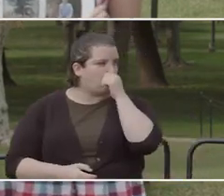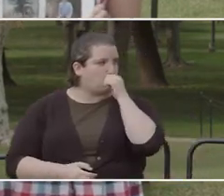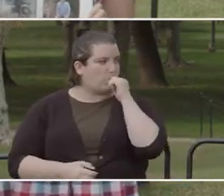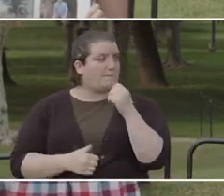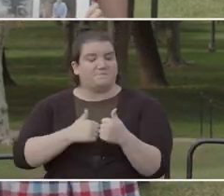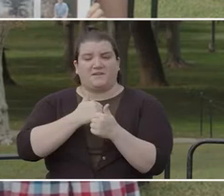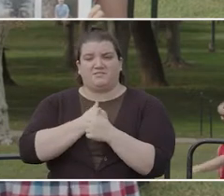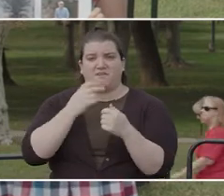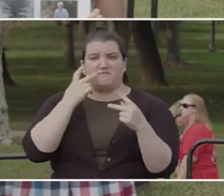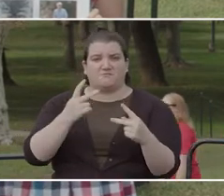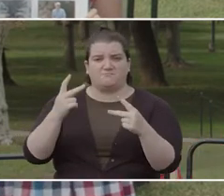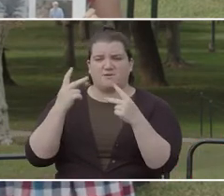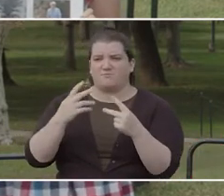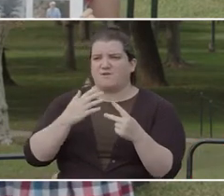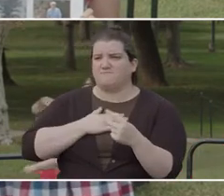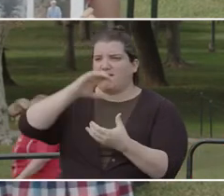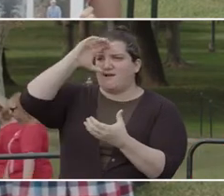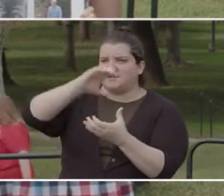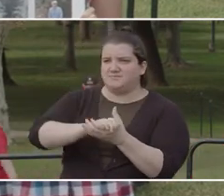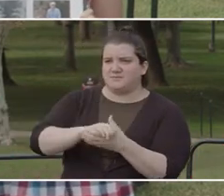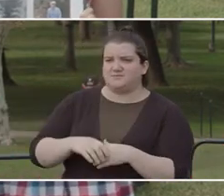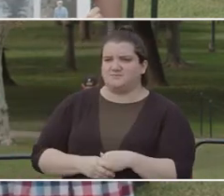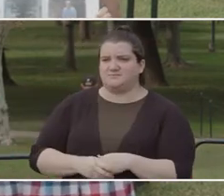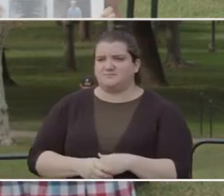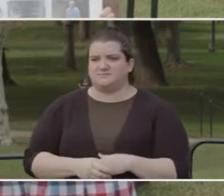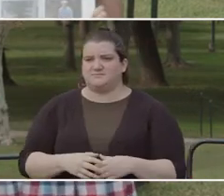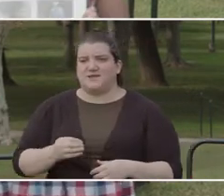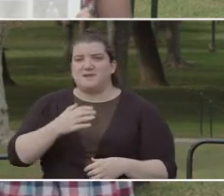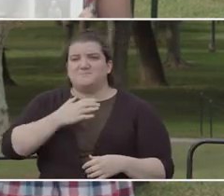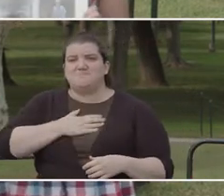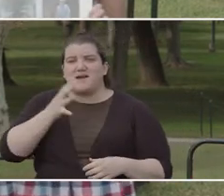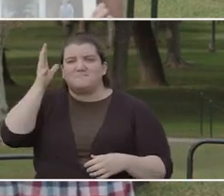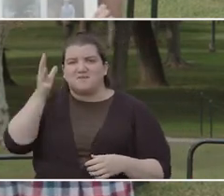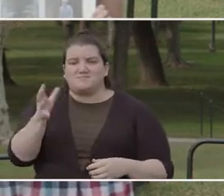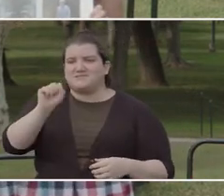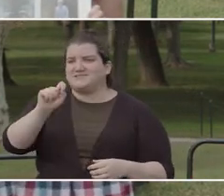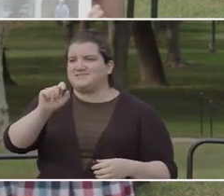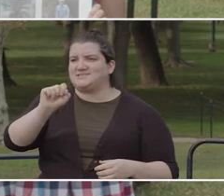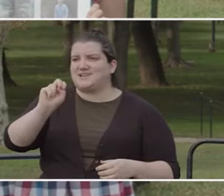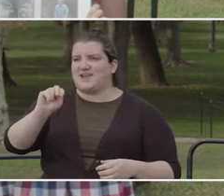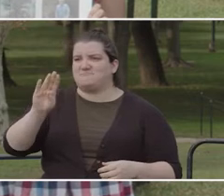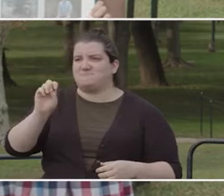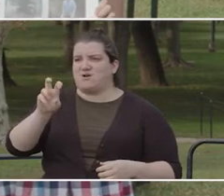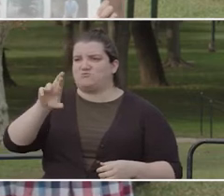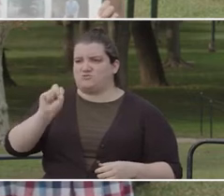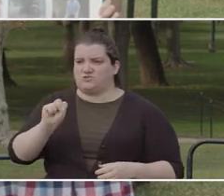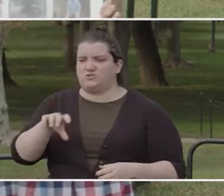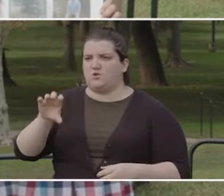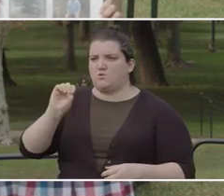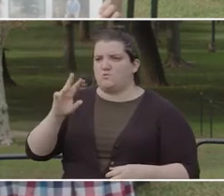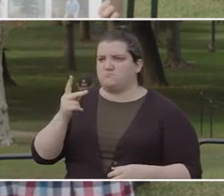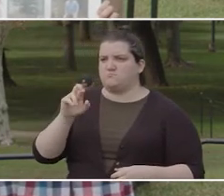In loving memory of my husband, my papa, Stan Gallus, Corporal U.S. Marine